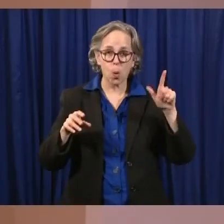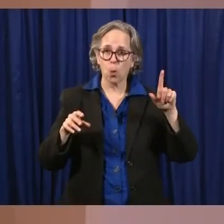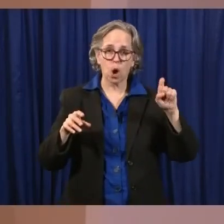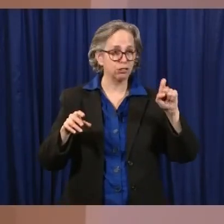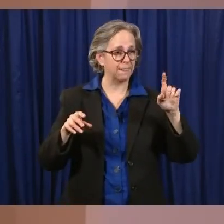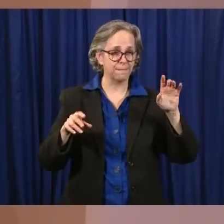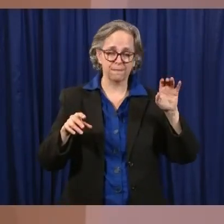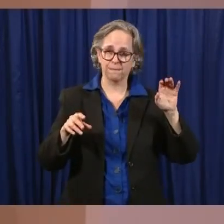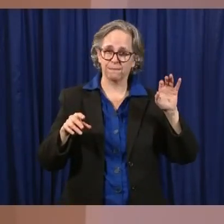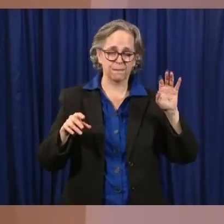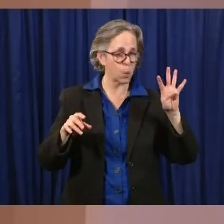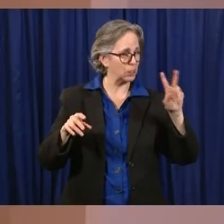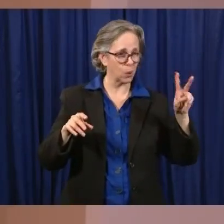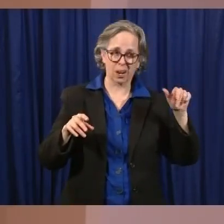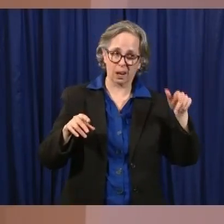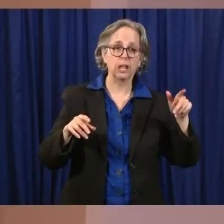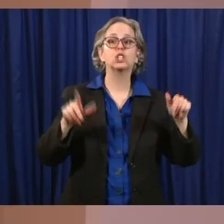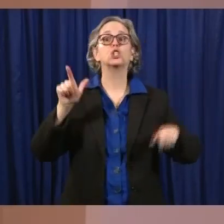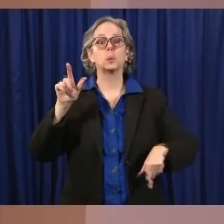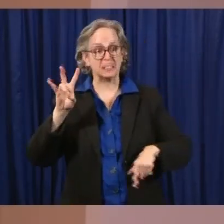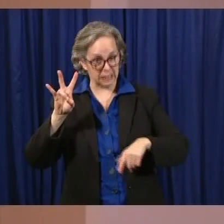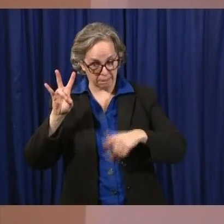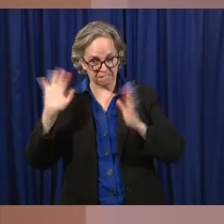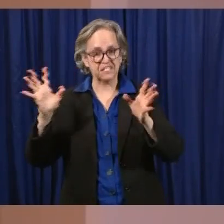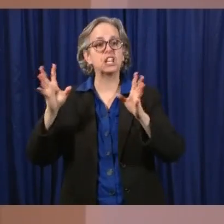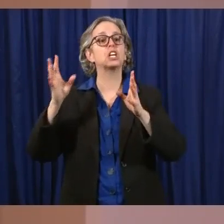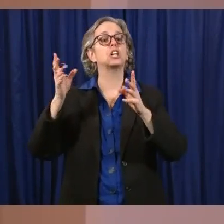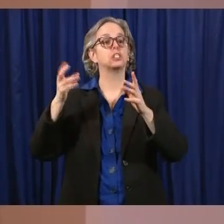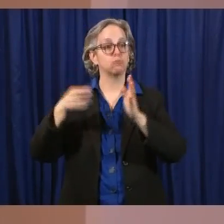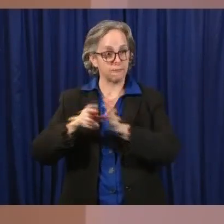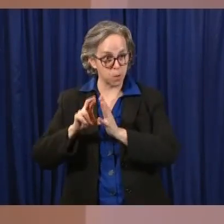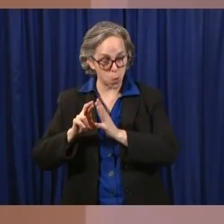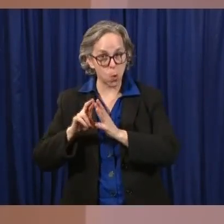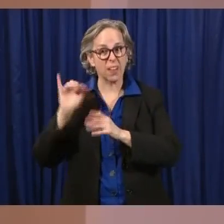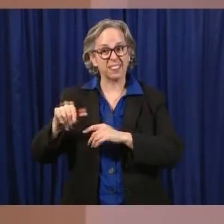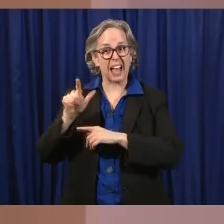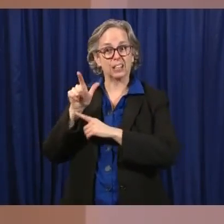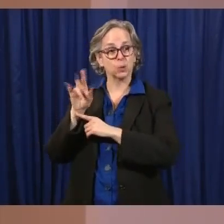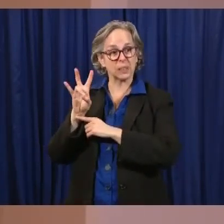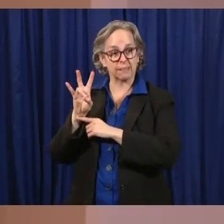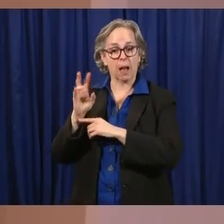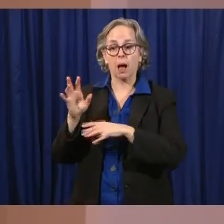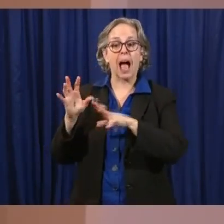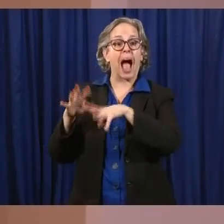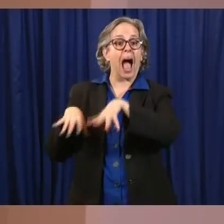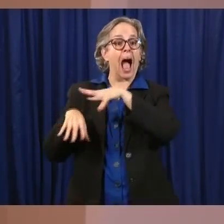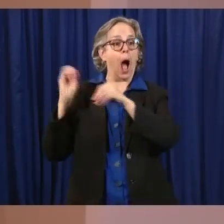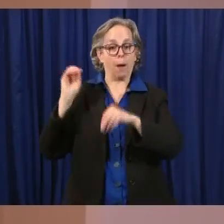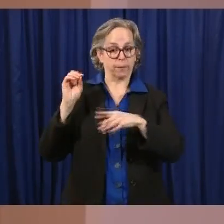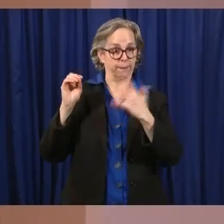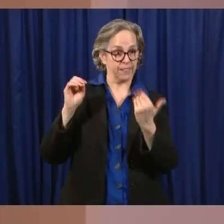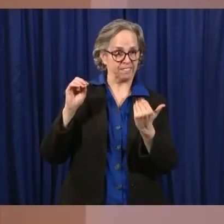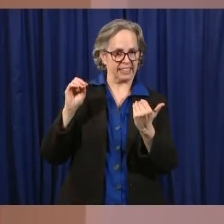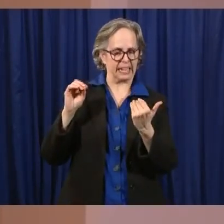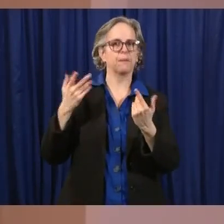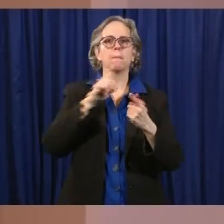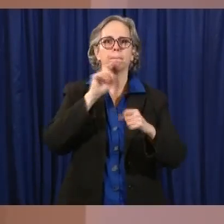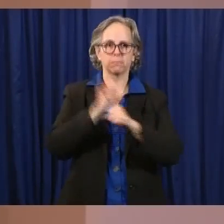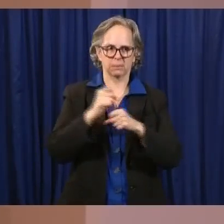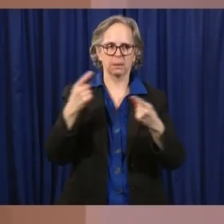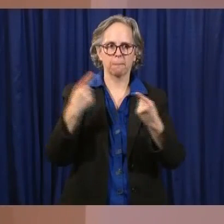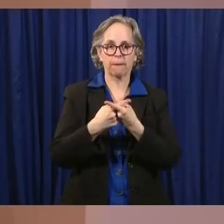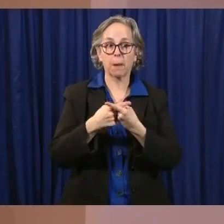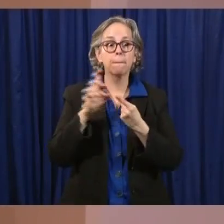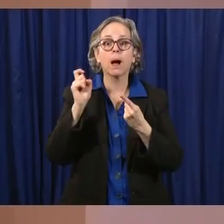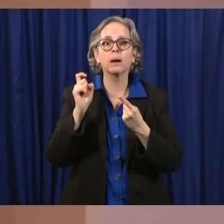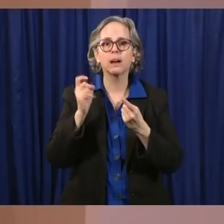27 under review, 15 that there was a conflict, but it ultimately got resolved at the local level, so the commission